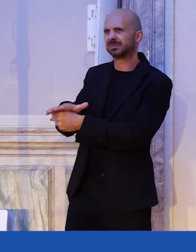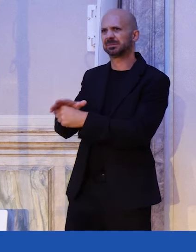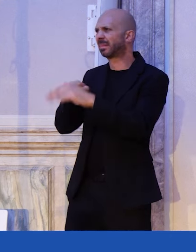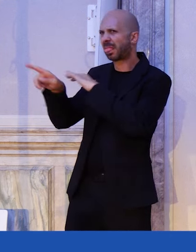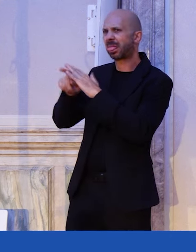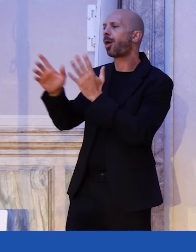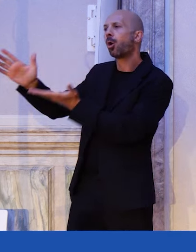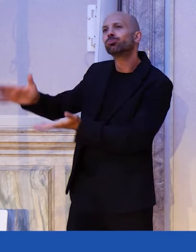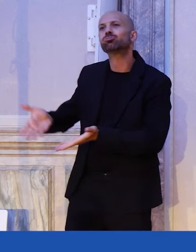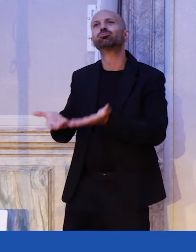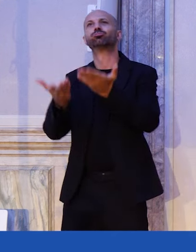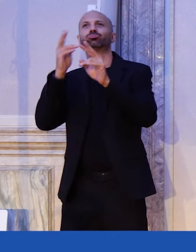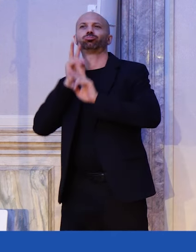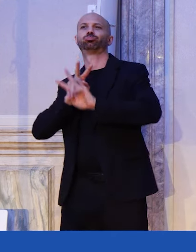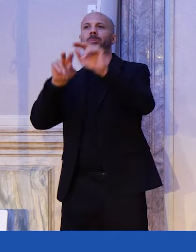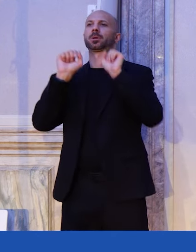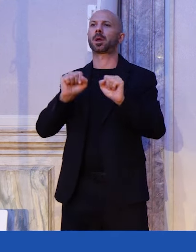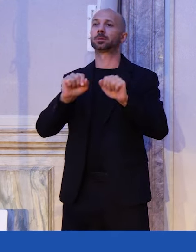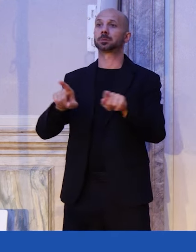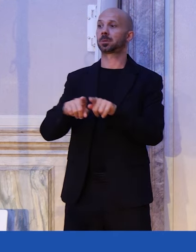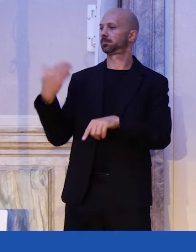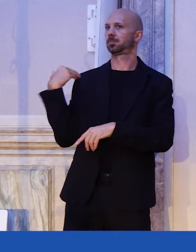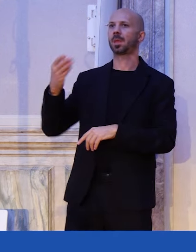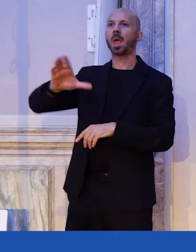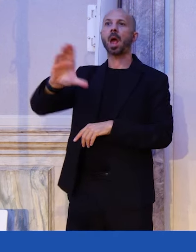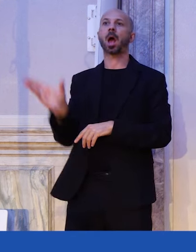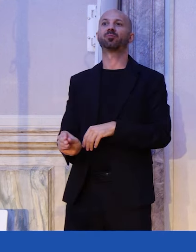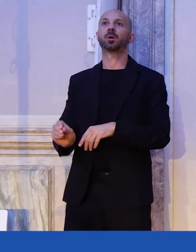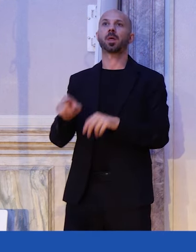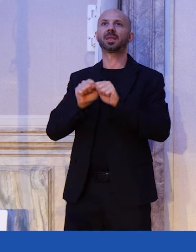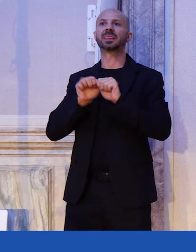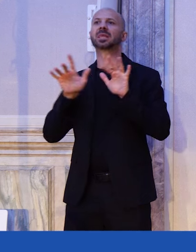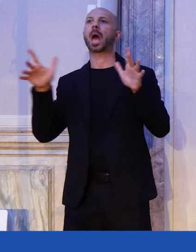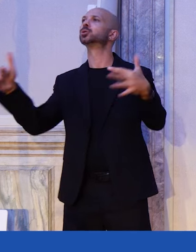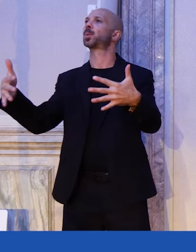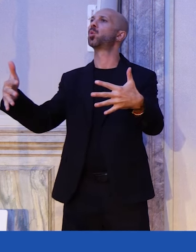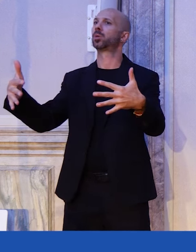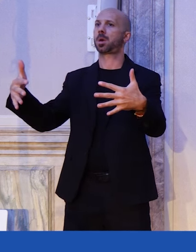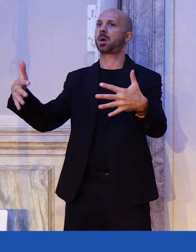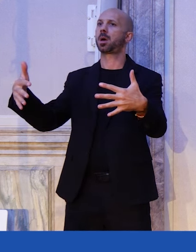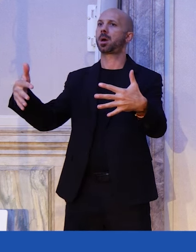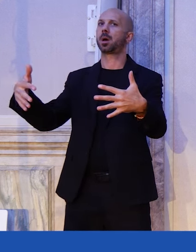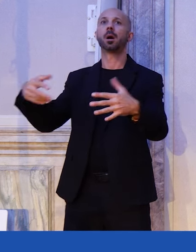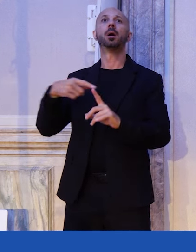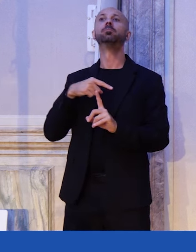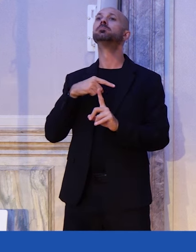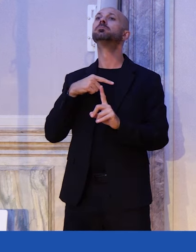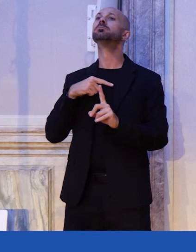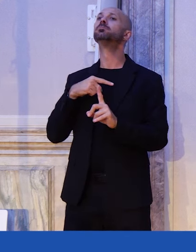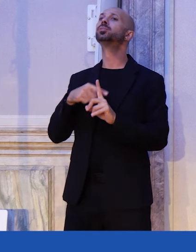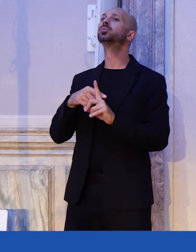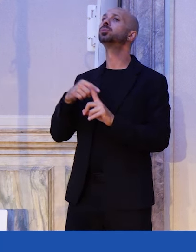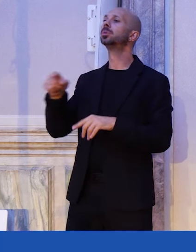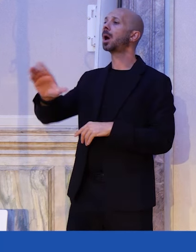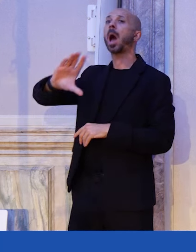such as the music of the African diaspora and afro modernism to all the most important stages in the world